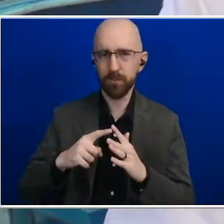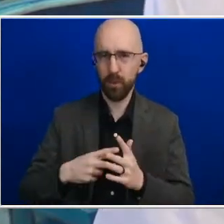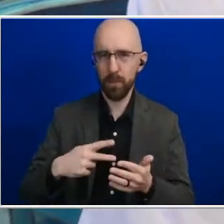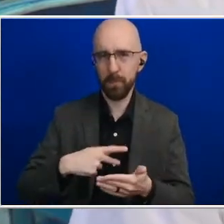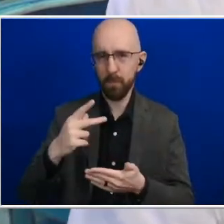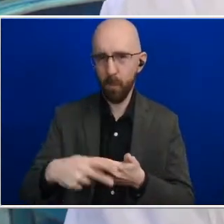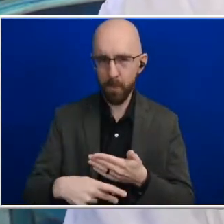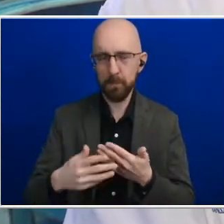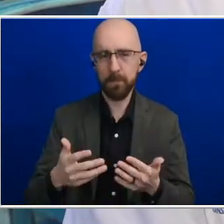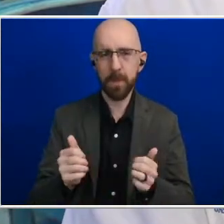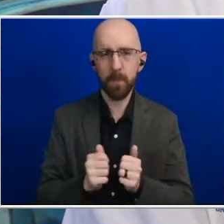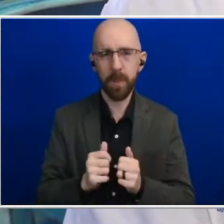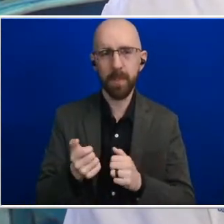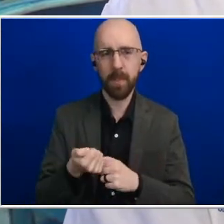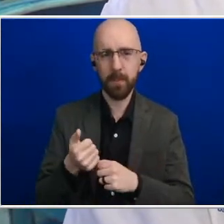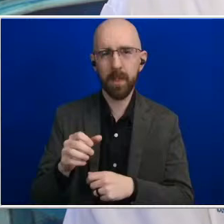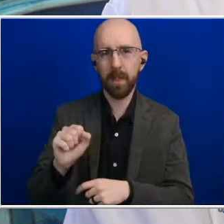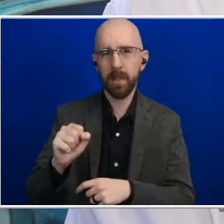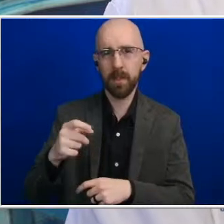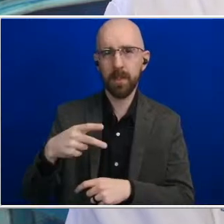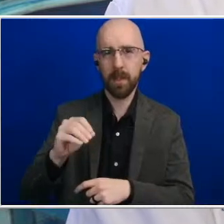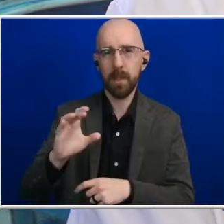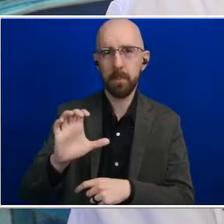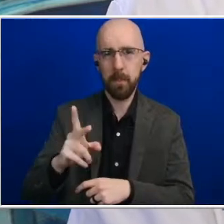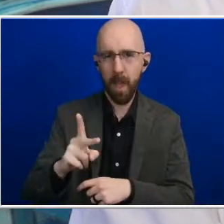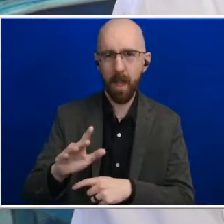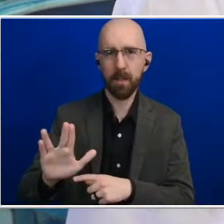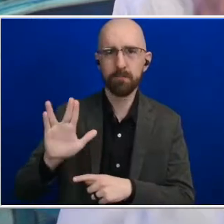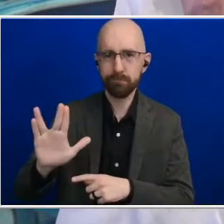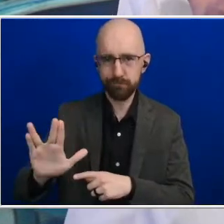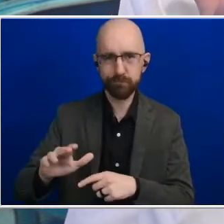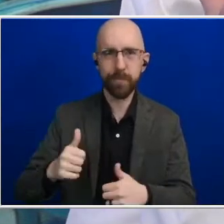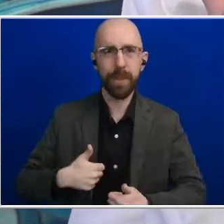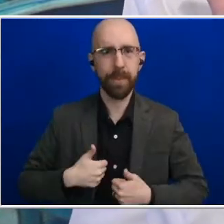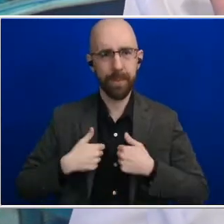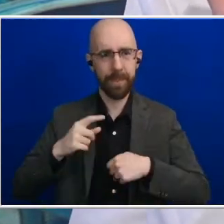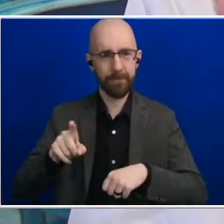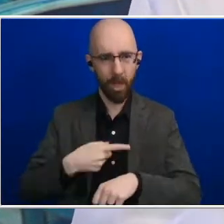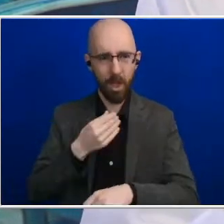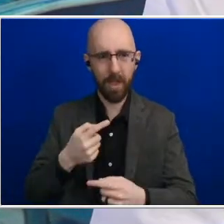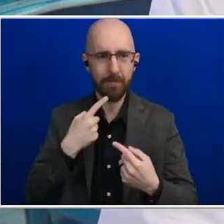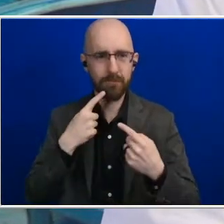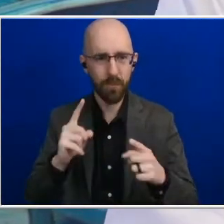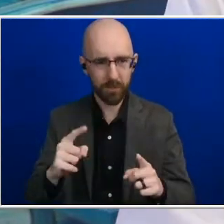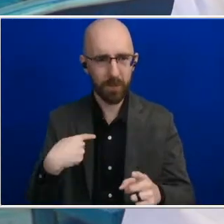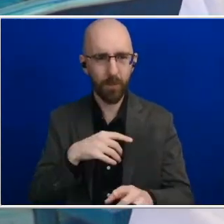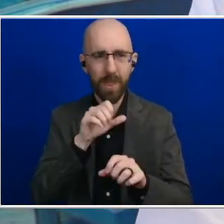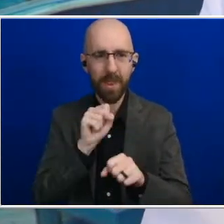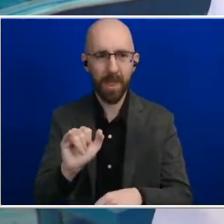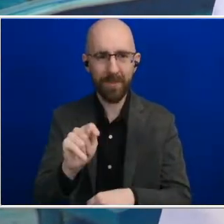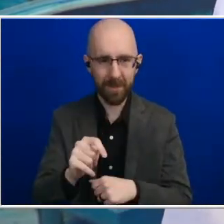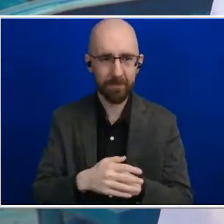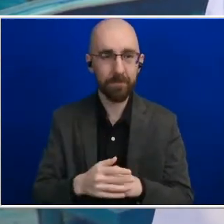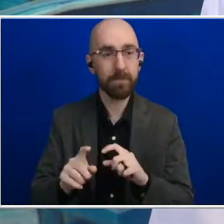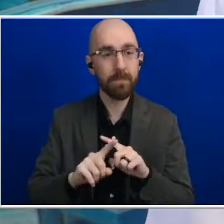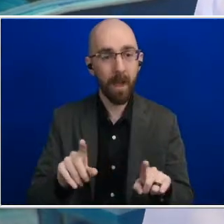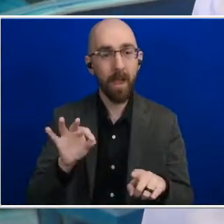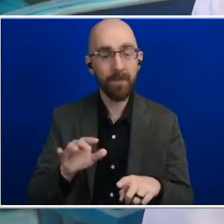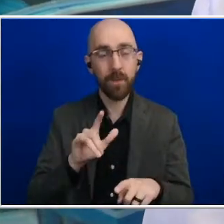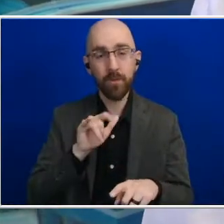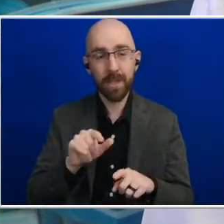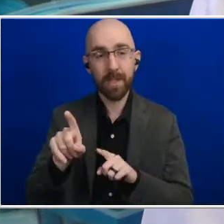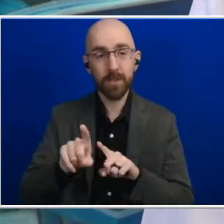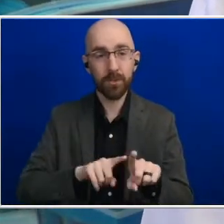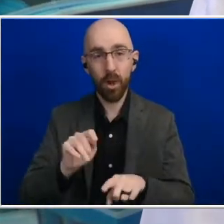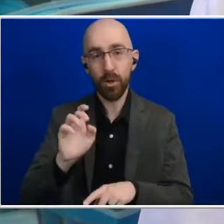little Spock quote, "Live long and prosper." We love it. But if you're really a Star Trek nerd, you'll know that in